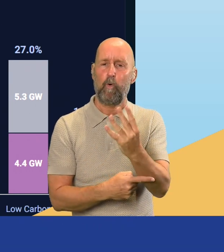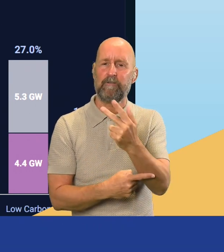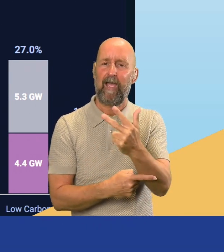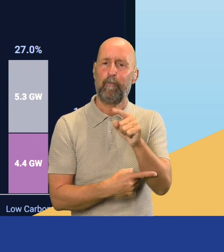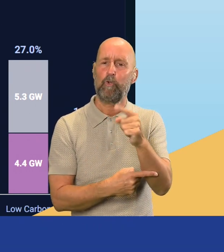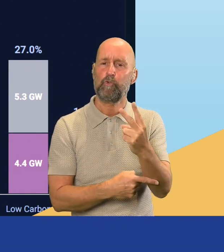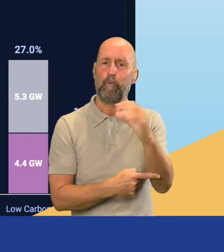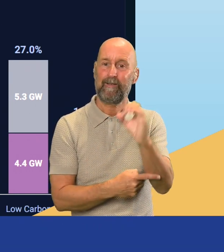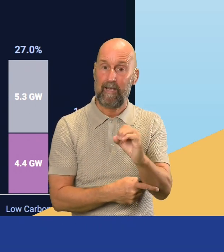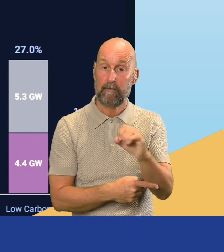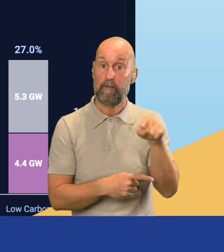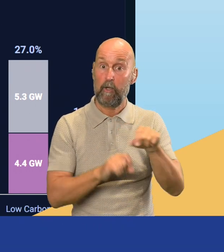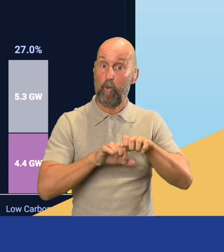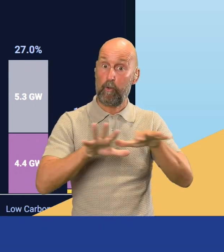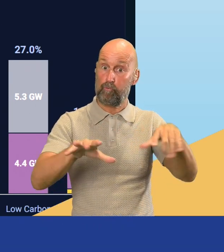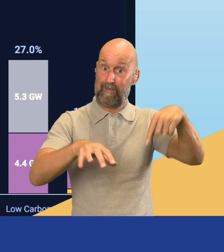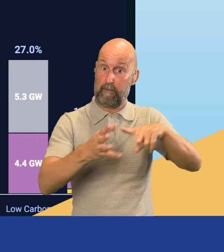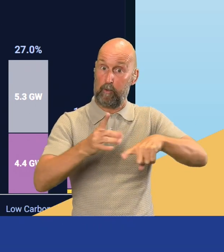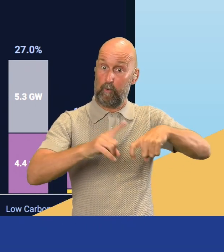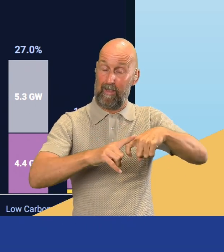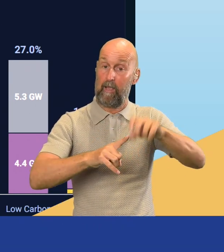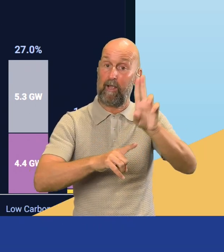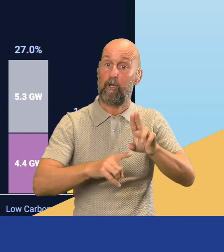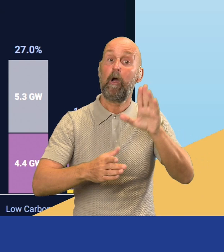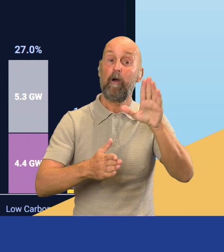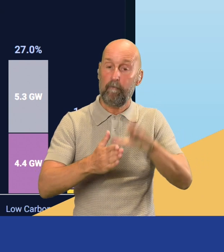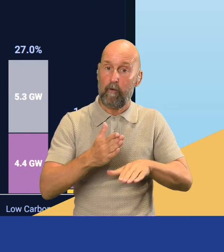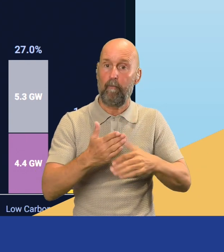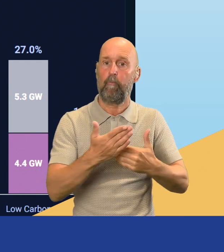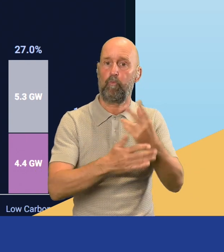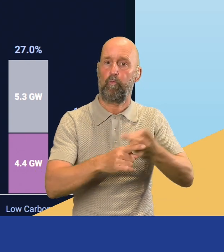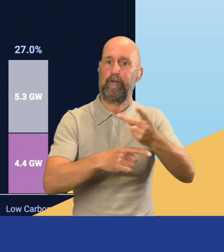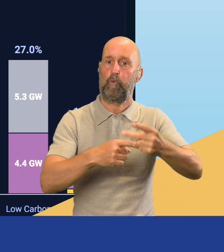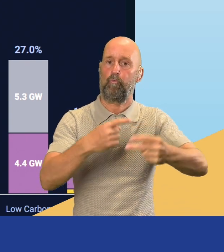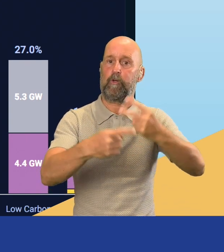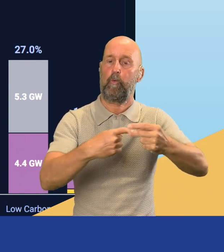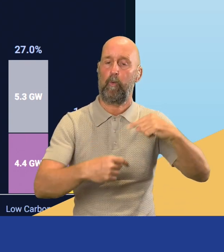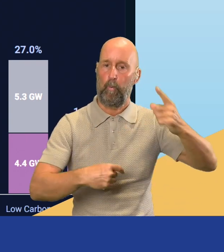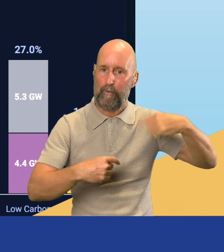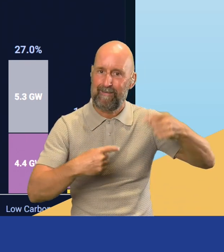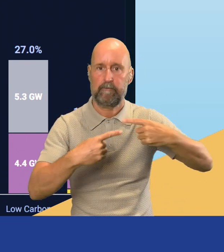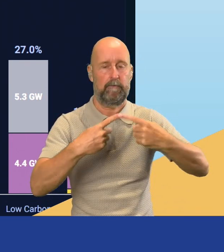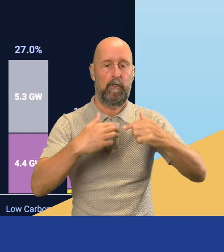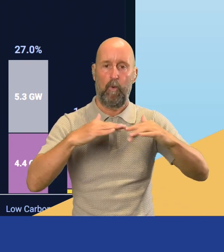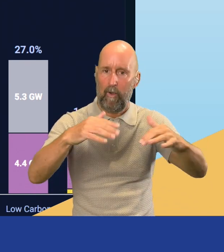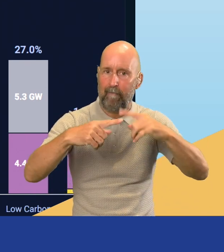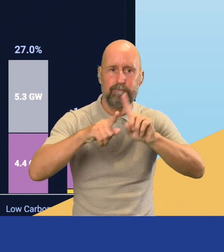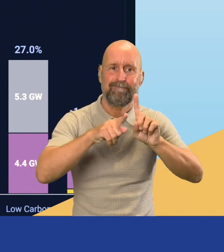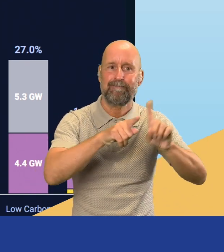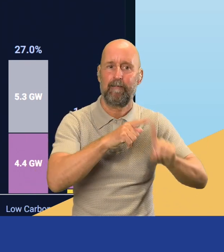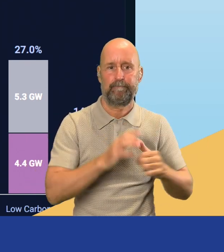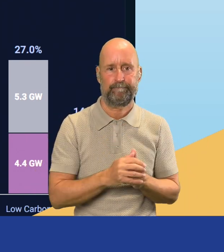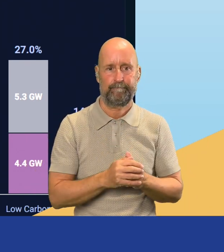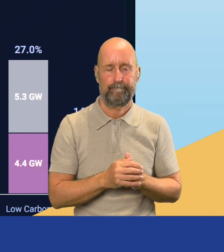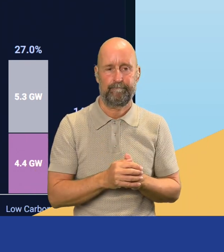48.2% of energy in the grid in the UK was coming from pure renewable. So around about 2.9 gigawatts